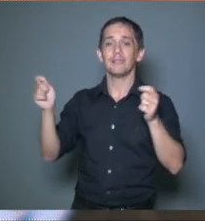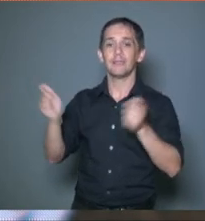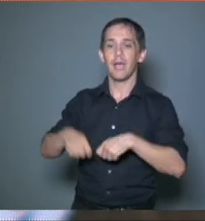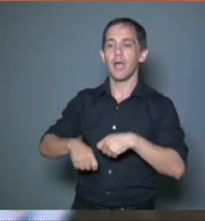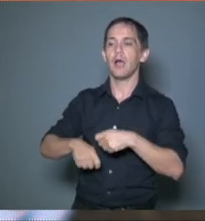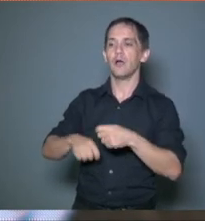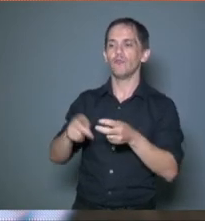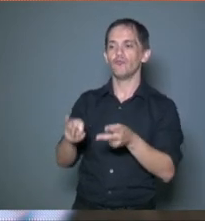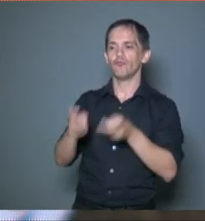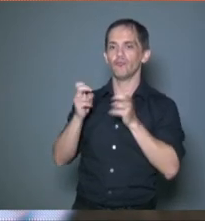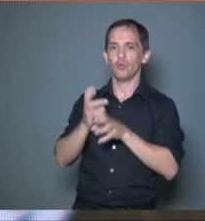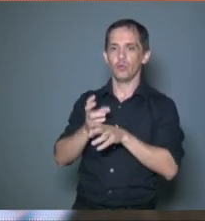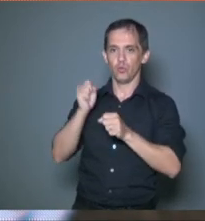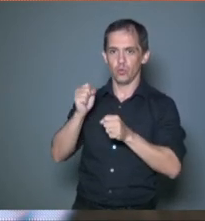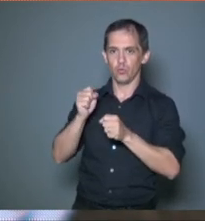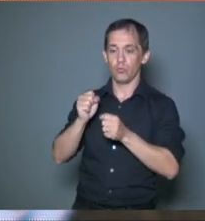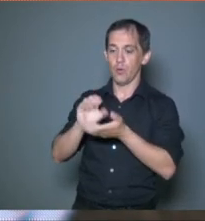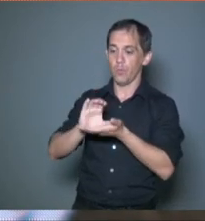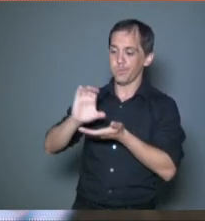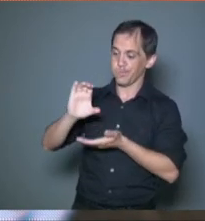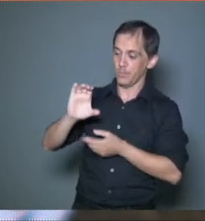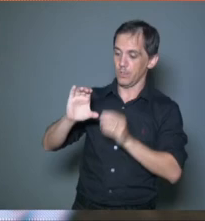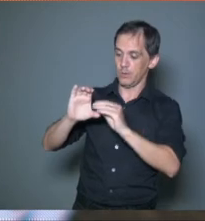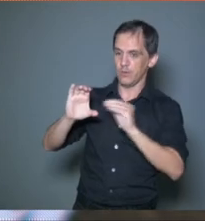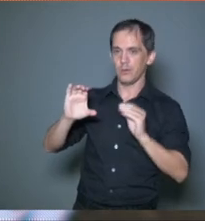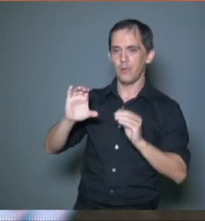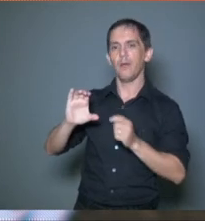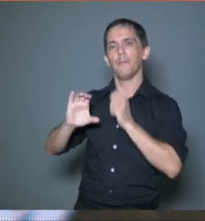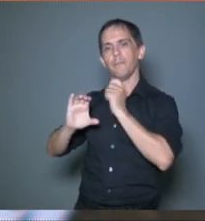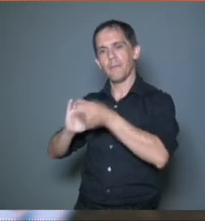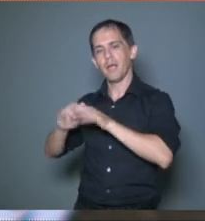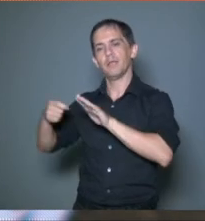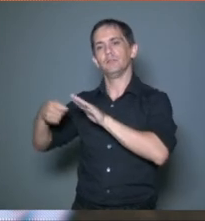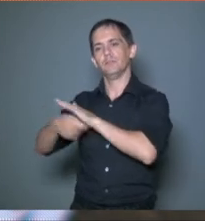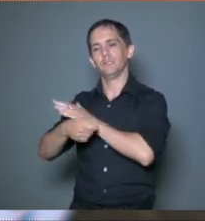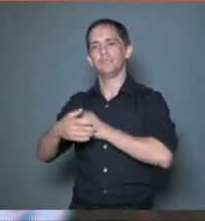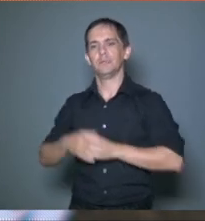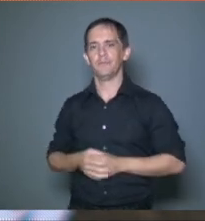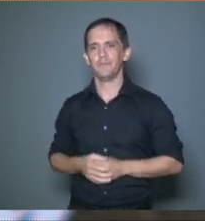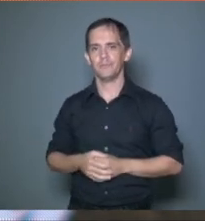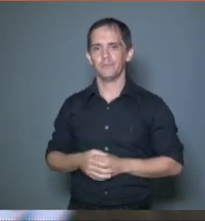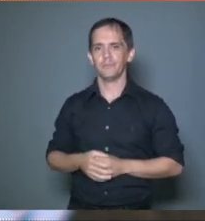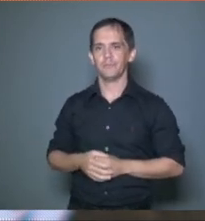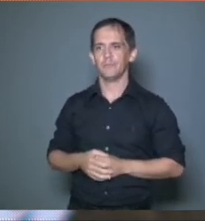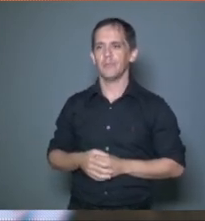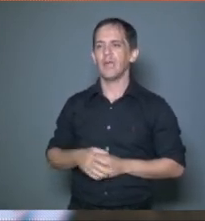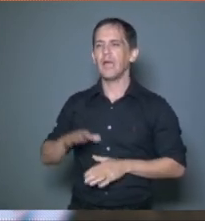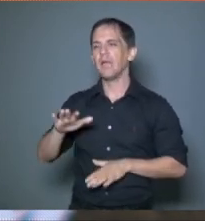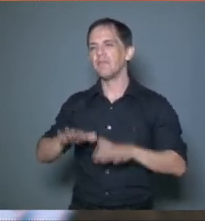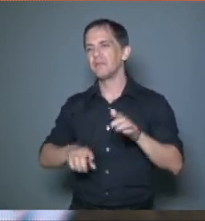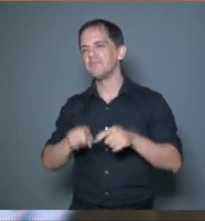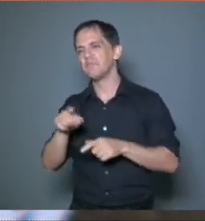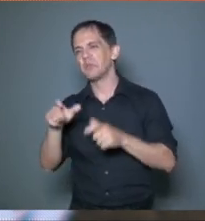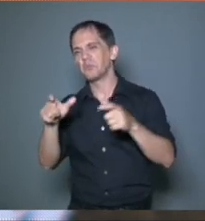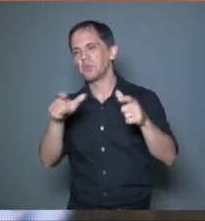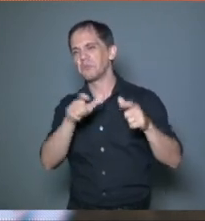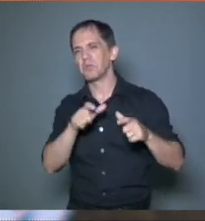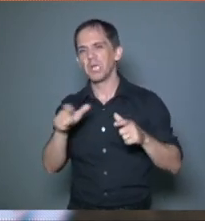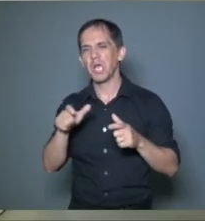to our shareholders. We don't accept the idea of leasing land in marginal